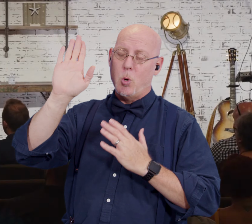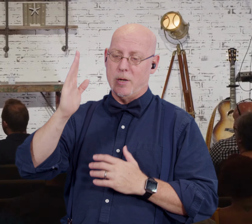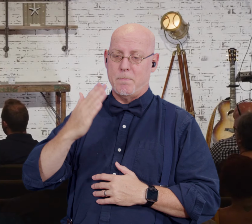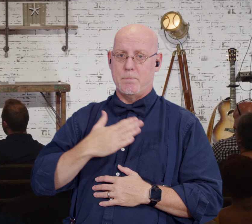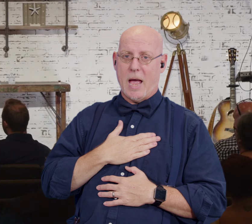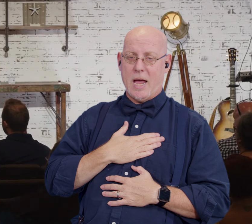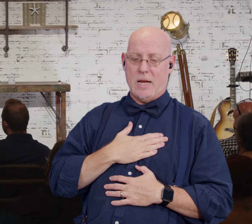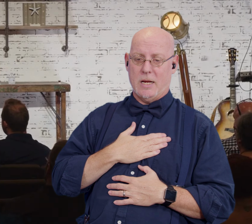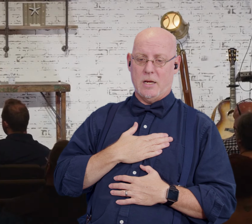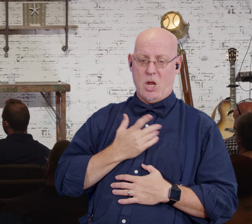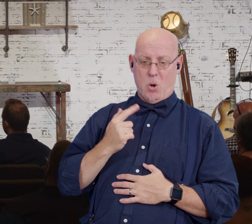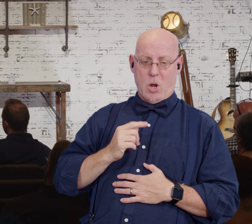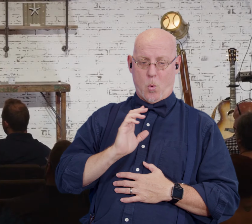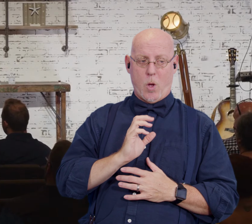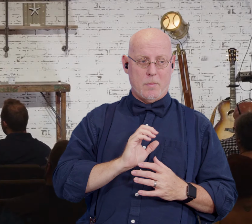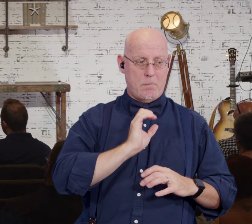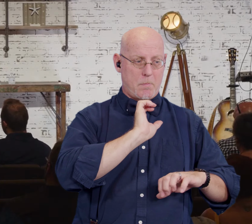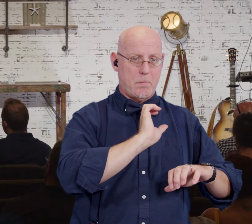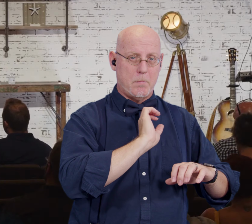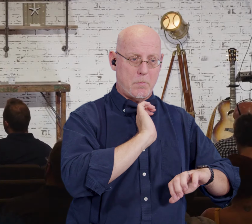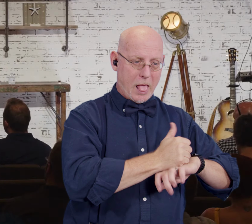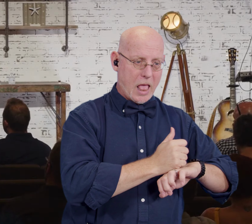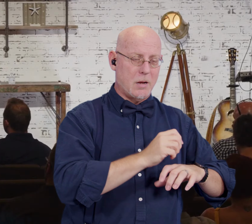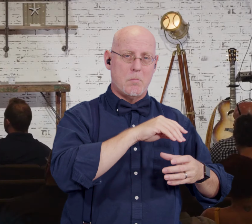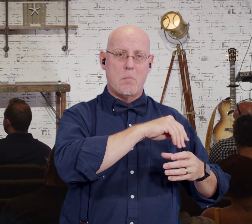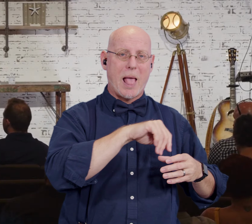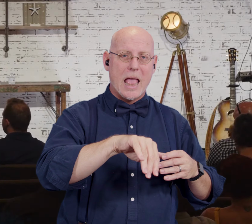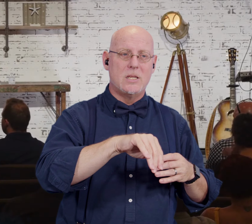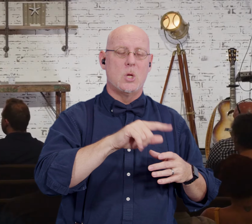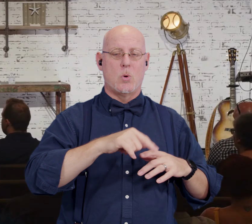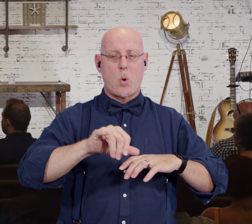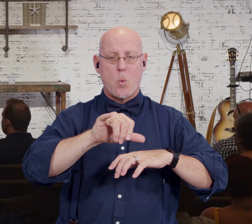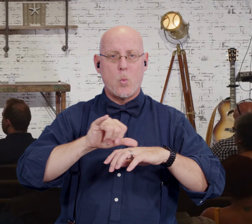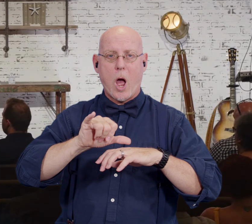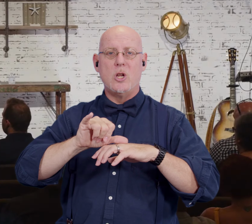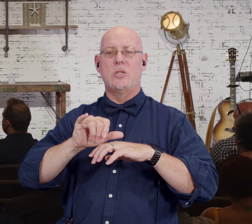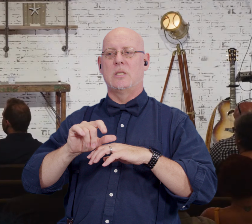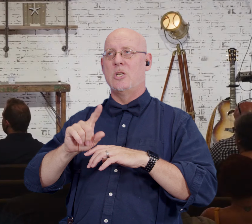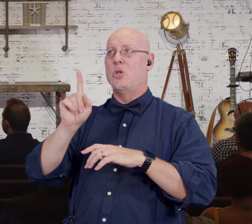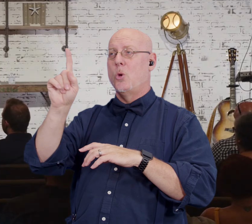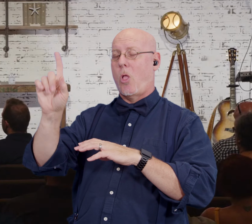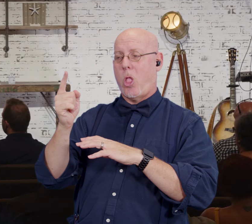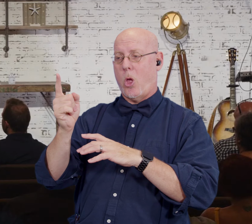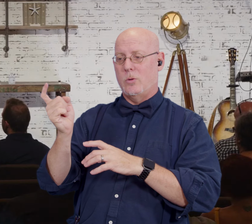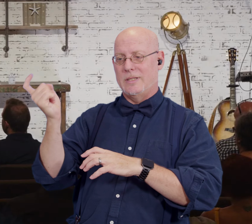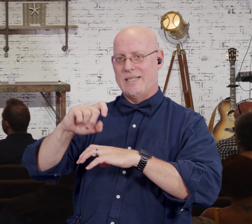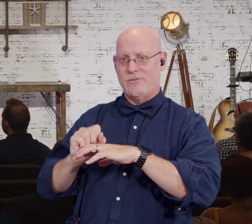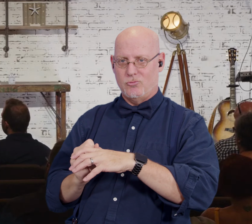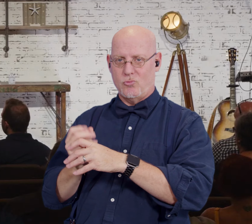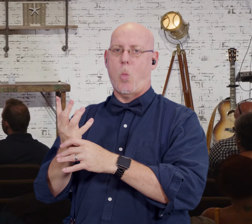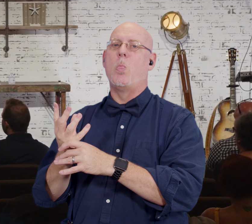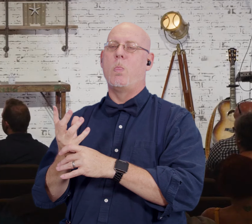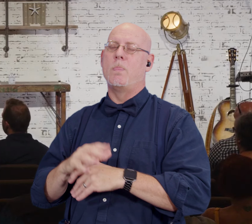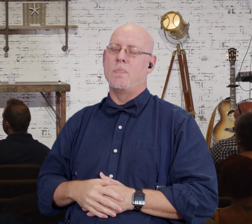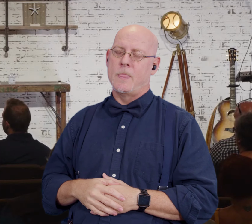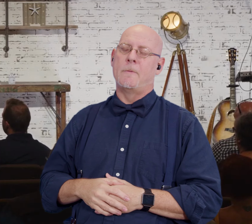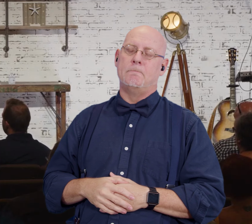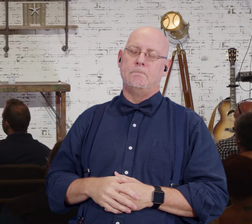is mine. And while one plants and another waters, it is you alone who gives the increase.